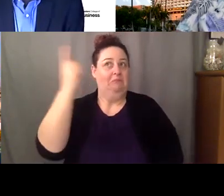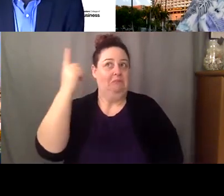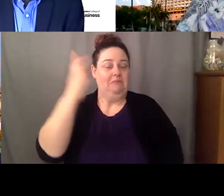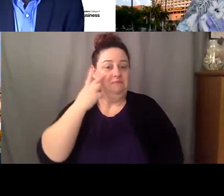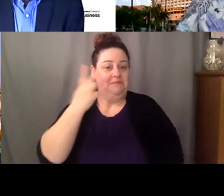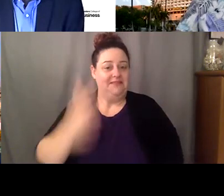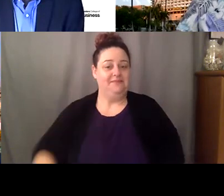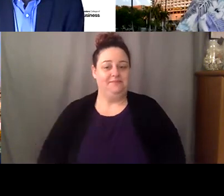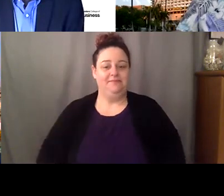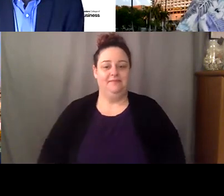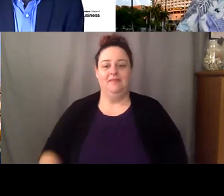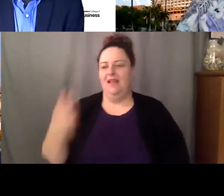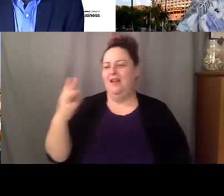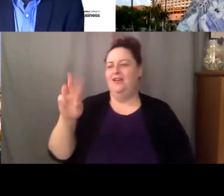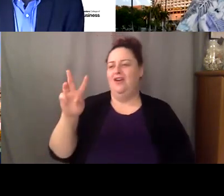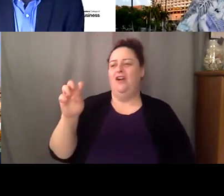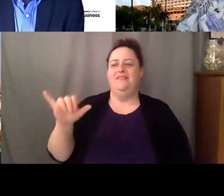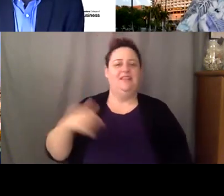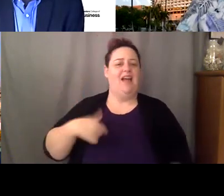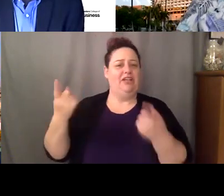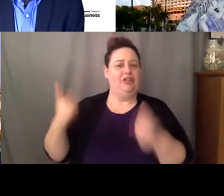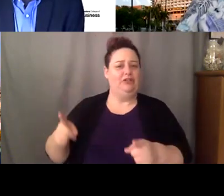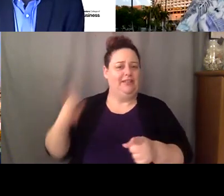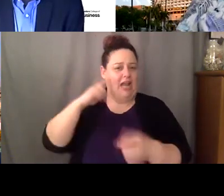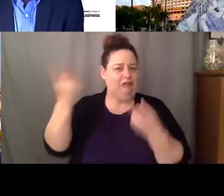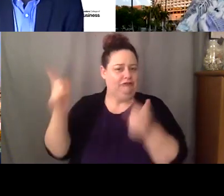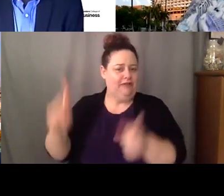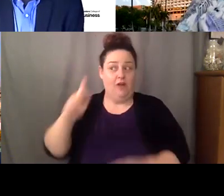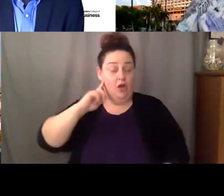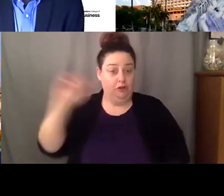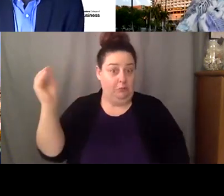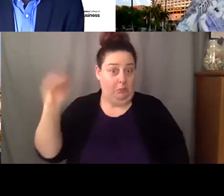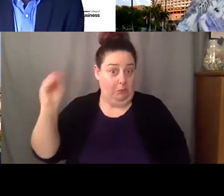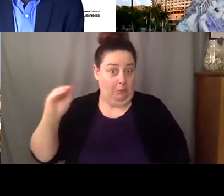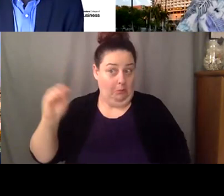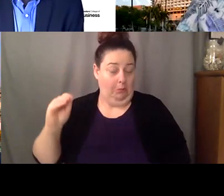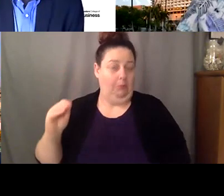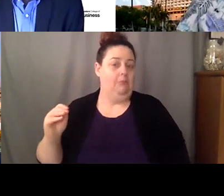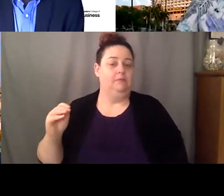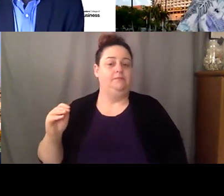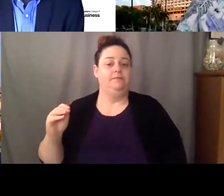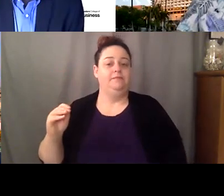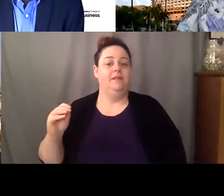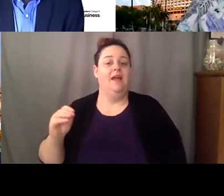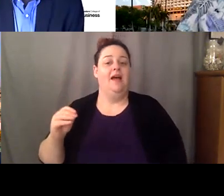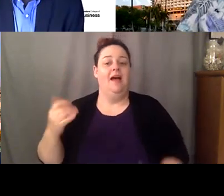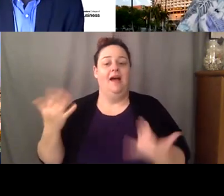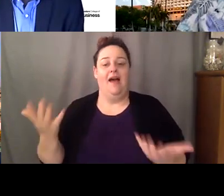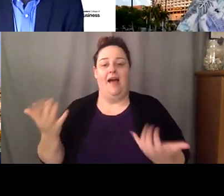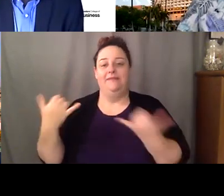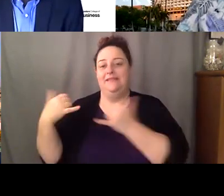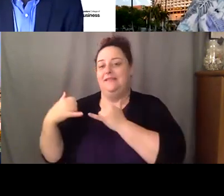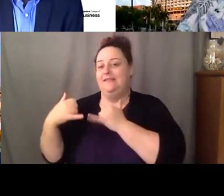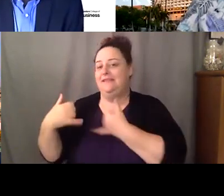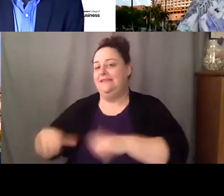Right. Yeah, I would agree. And we have not really heard anything on the planning of it. I'm sure it's still in C-suite discussions,